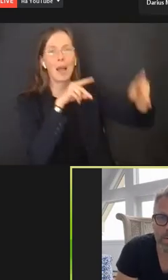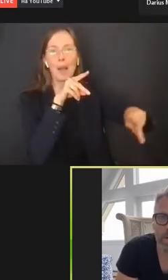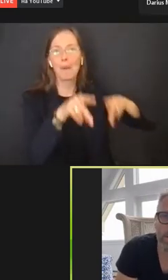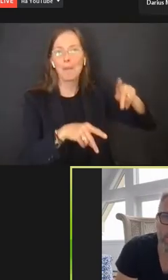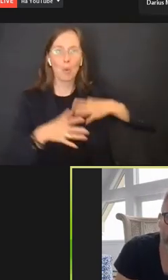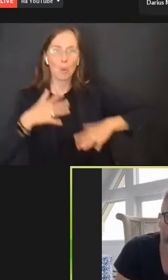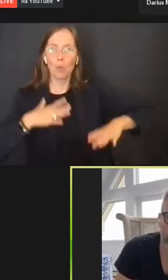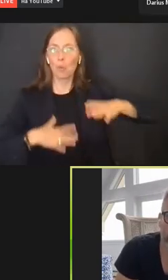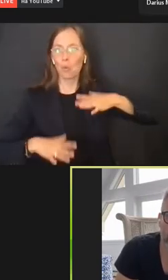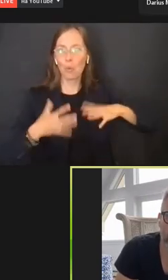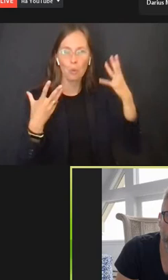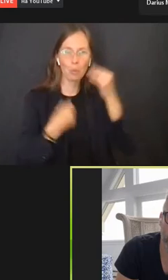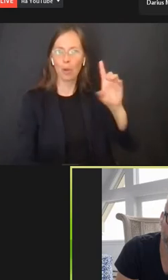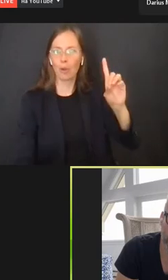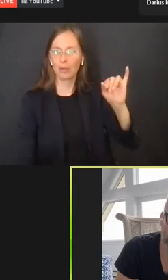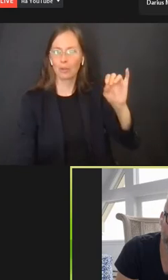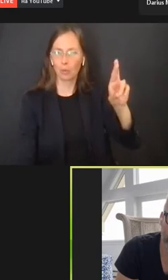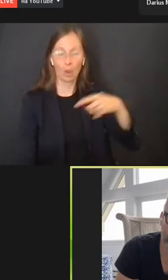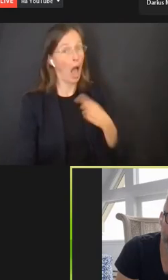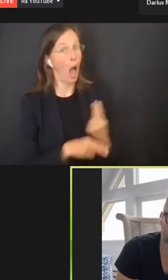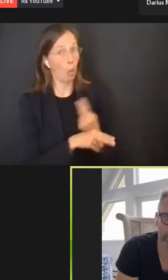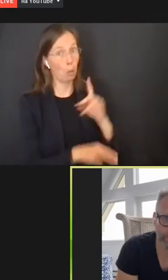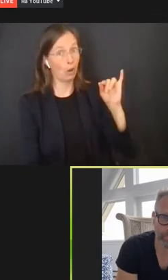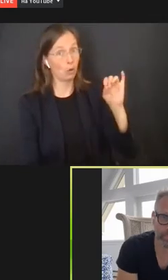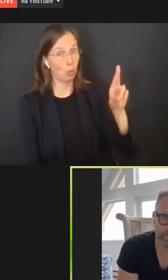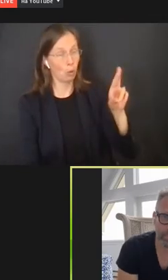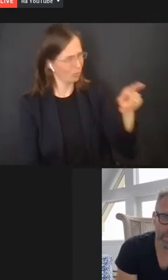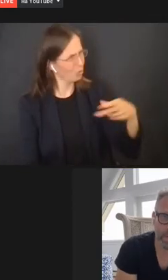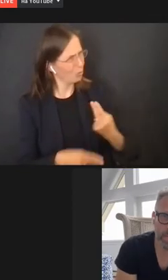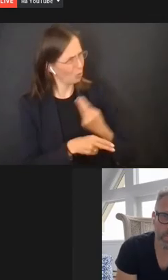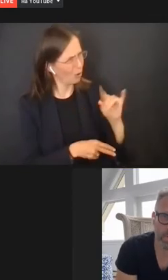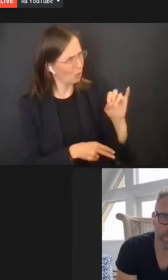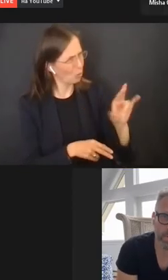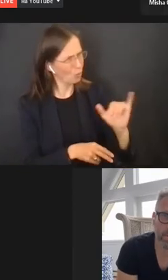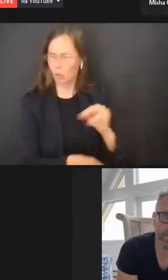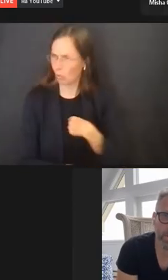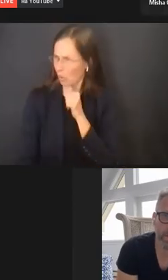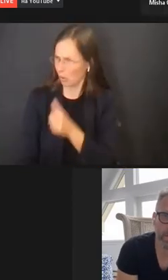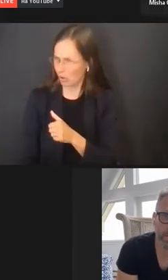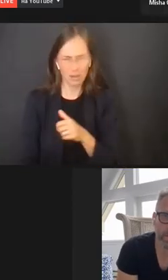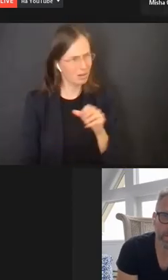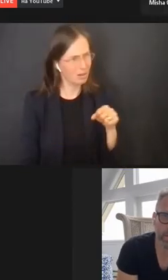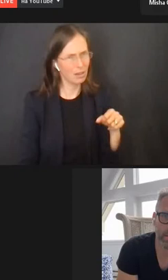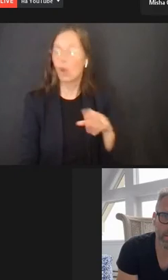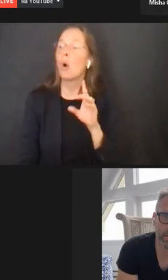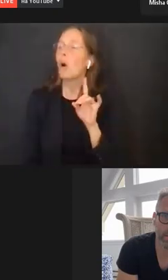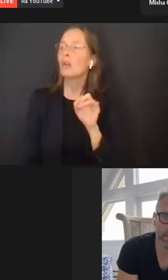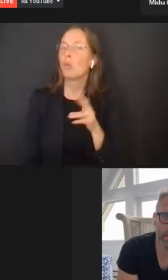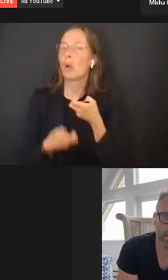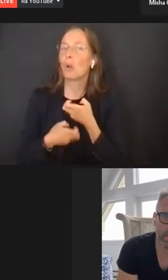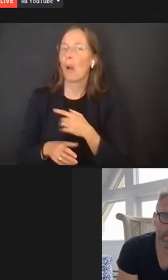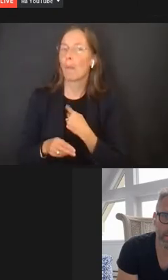wearing Dior. I was wearing Dior. So were you, by the way? No, I wasn't. Dior yeah, you were. Want me to wear their